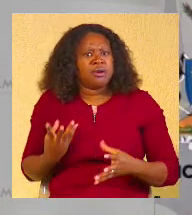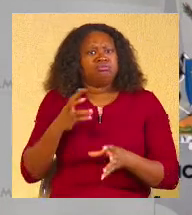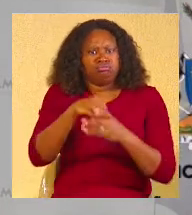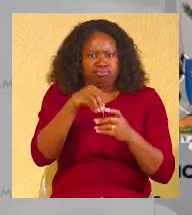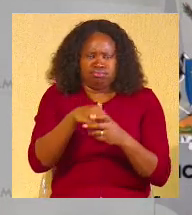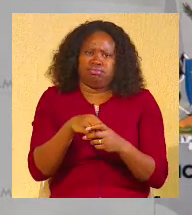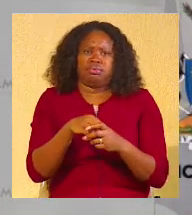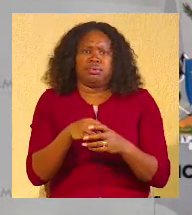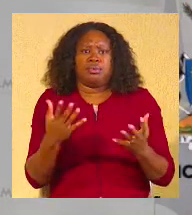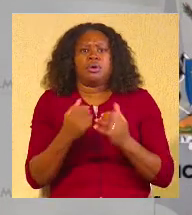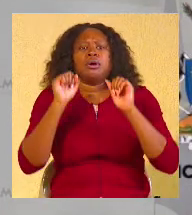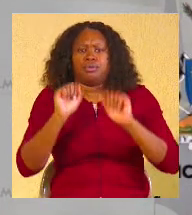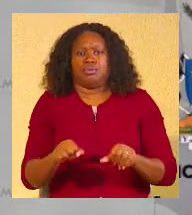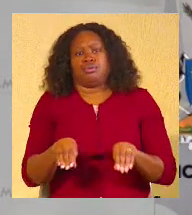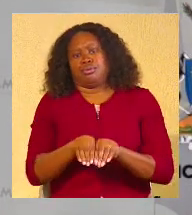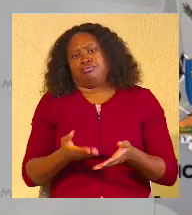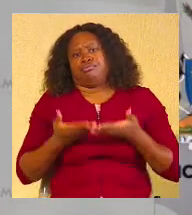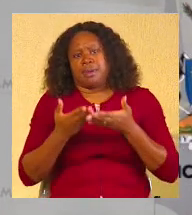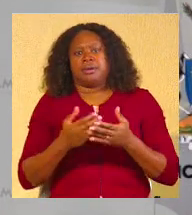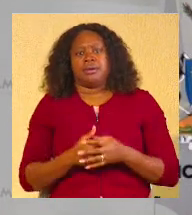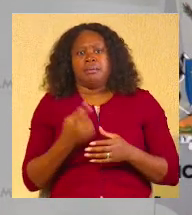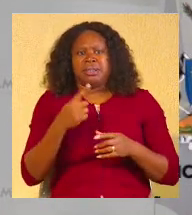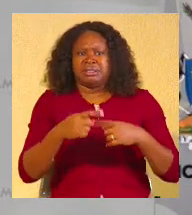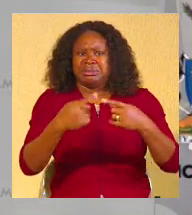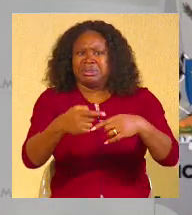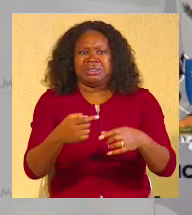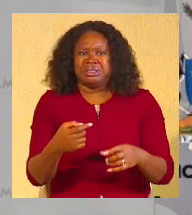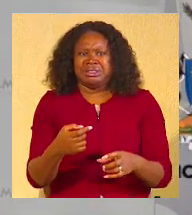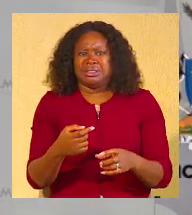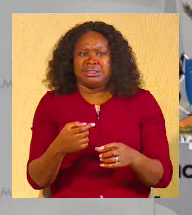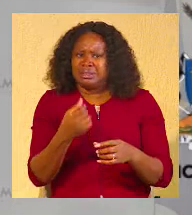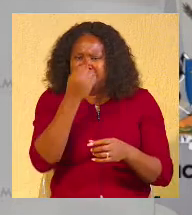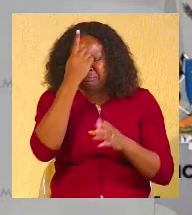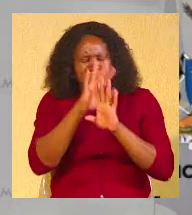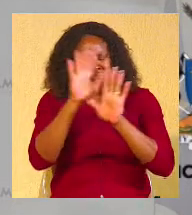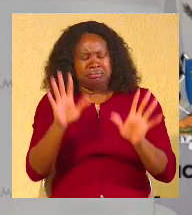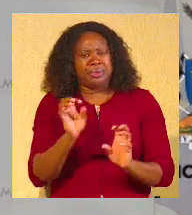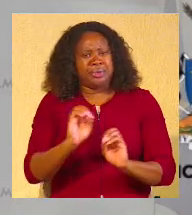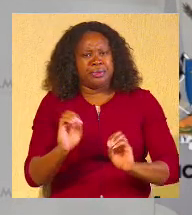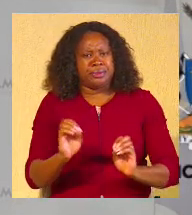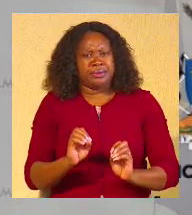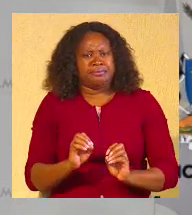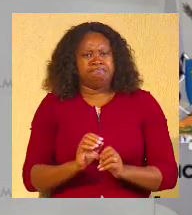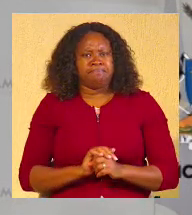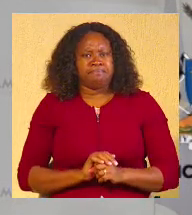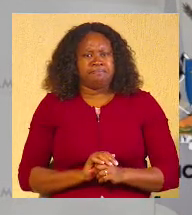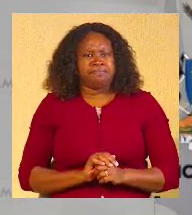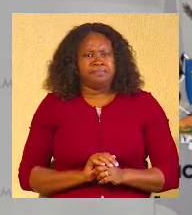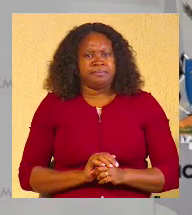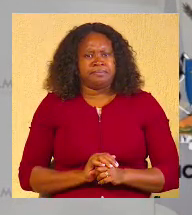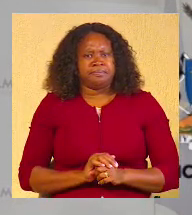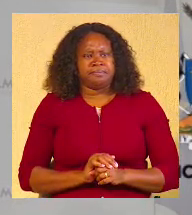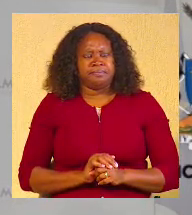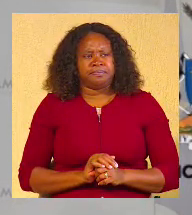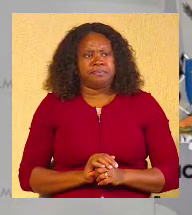intervene in where we can, but the process is the one that we are not fully informed, we are not